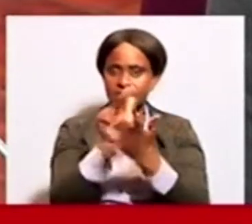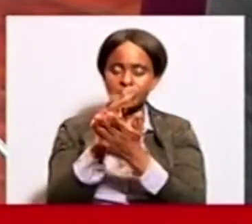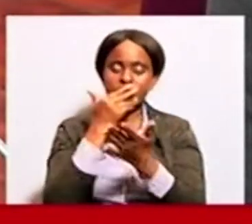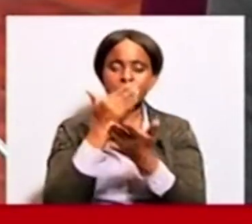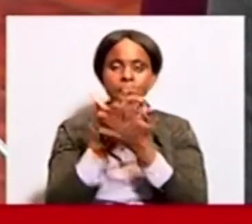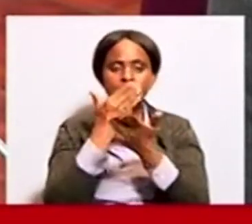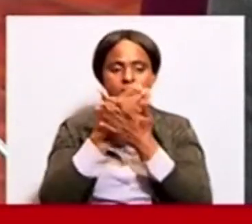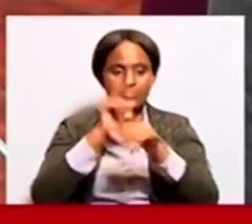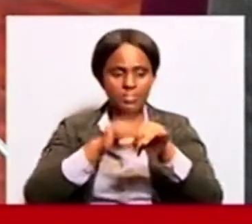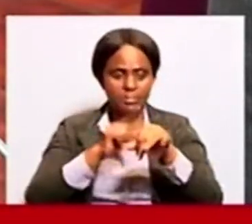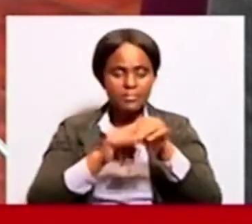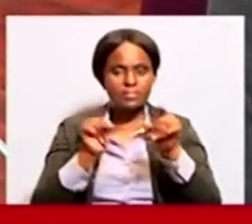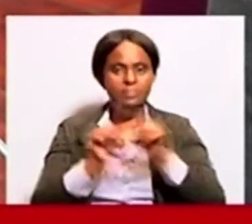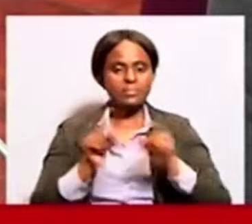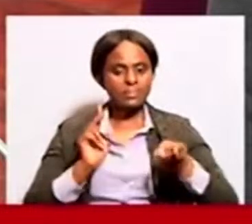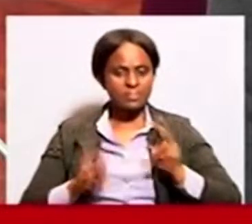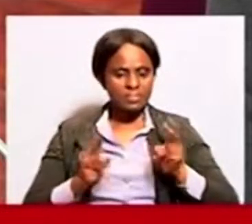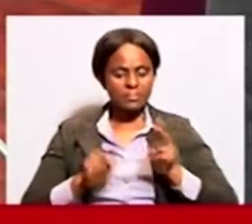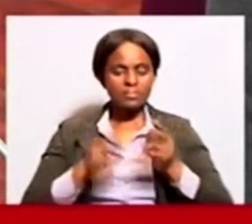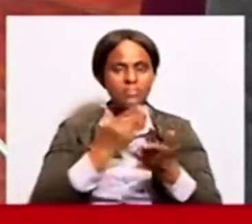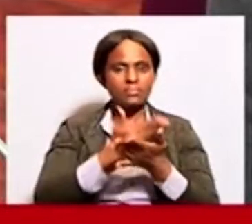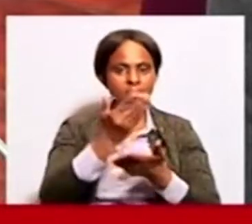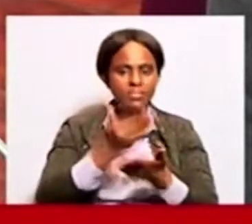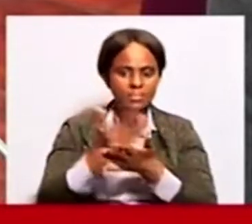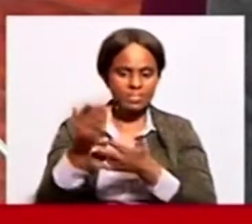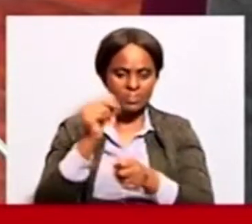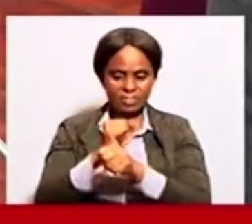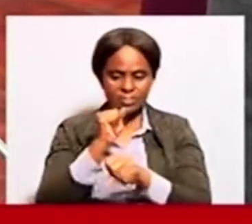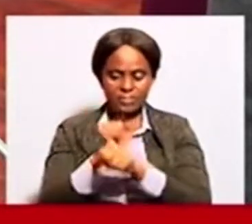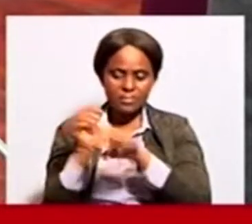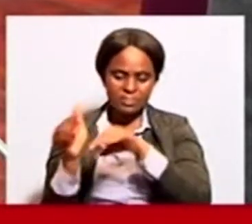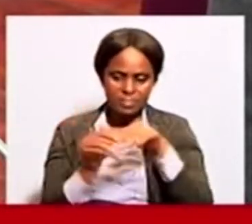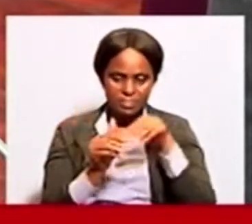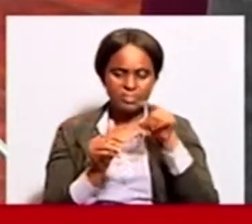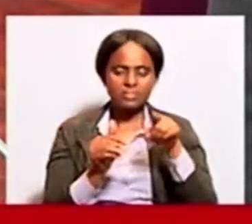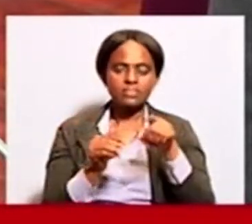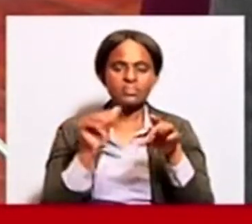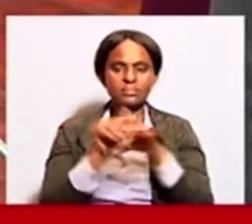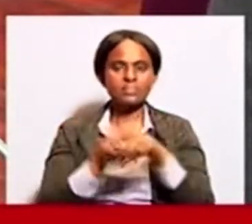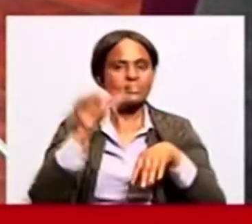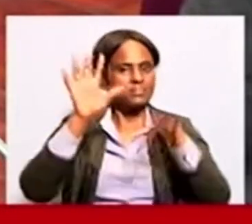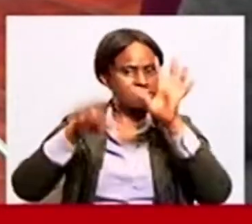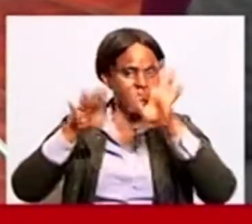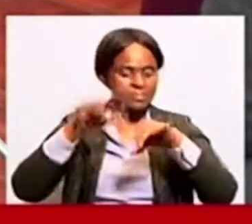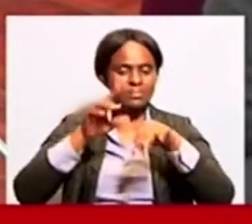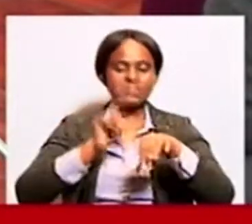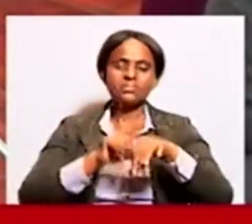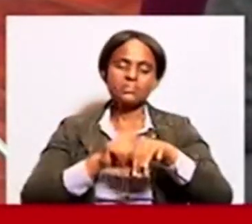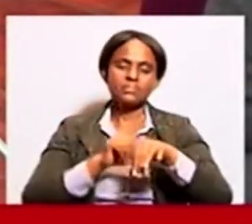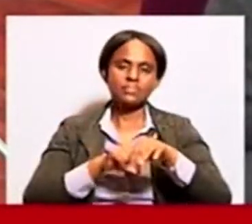and speedily procure the works to avoid execution of such works in the rain season.